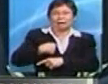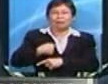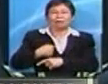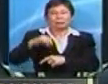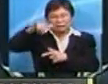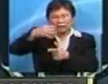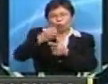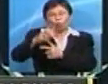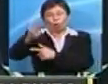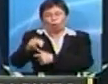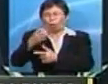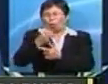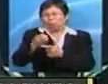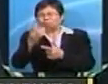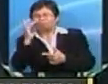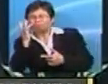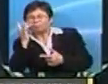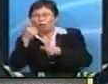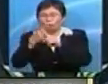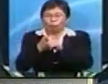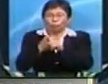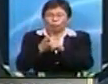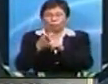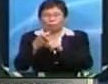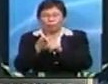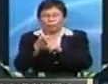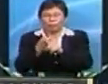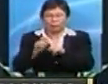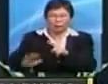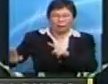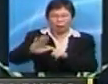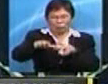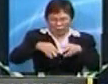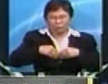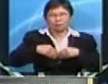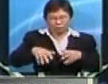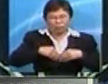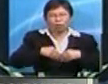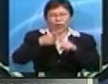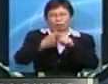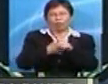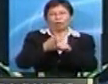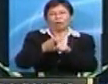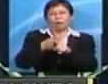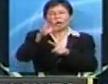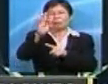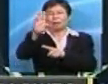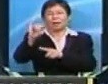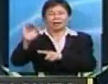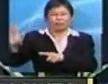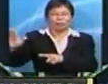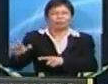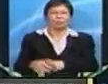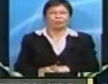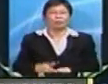yes or no or otherwise, coming from the FBI, they have to take it as FBI's face value.